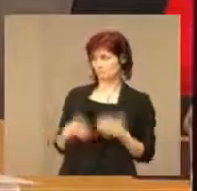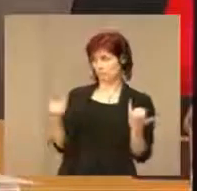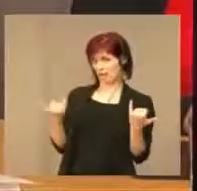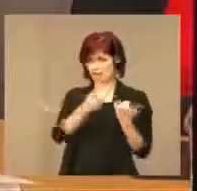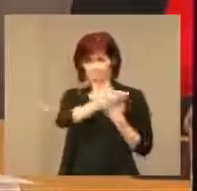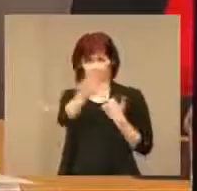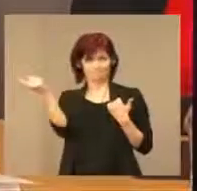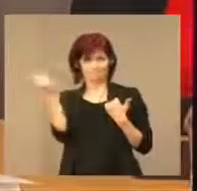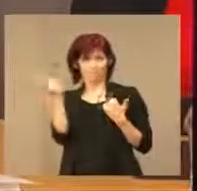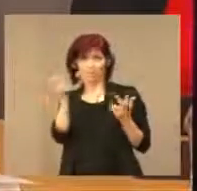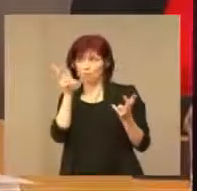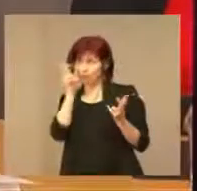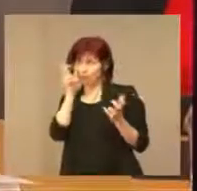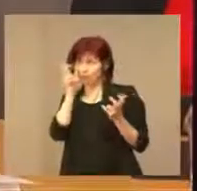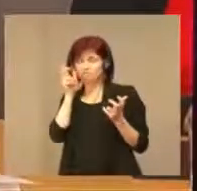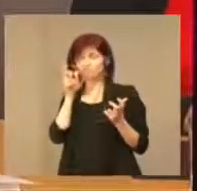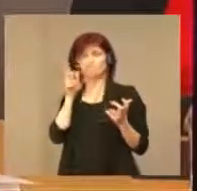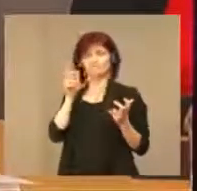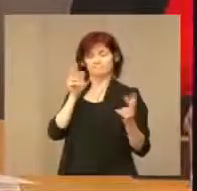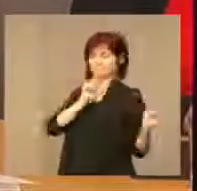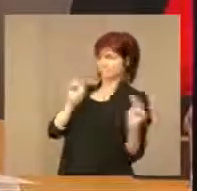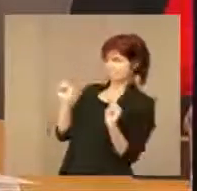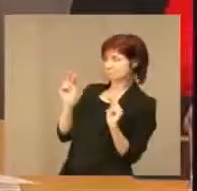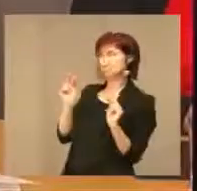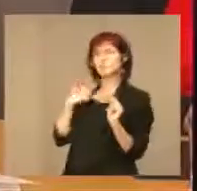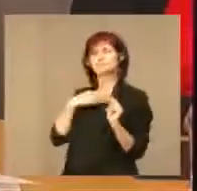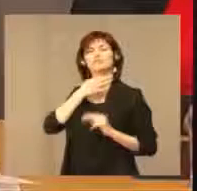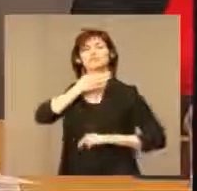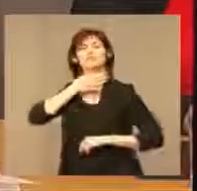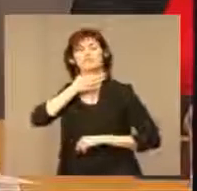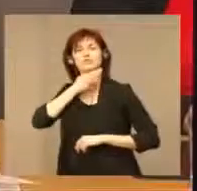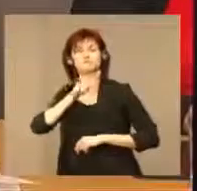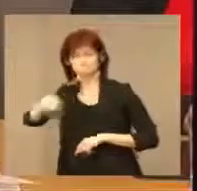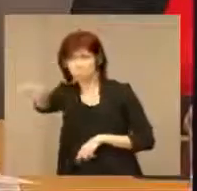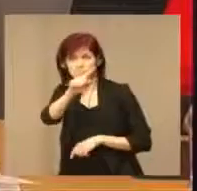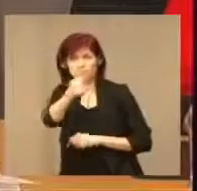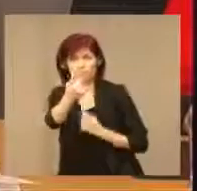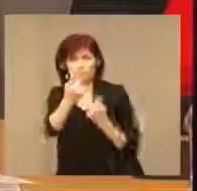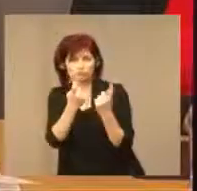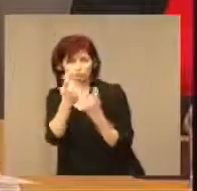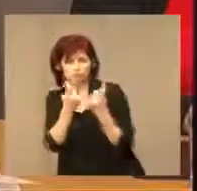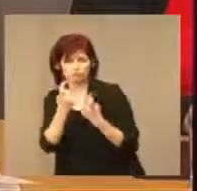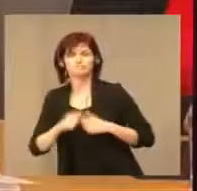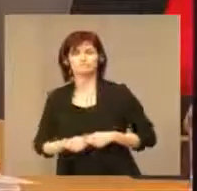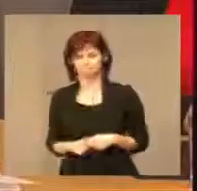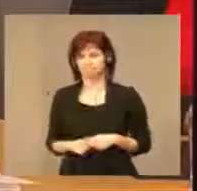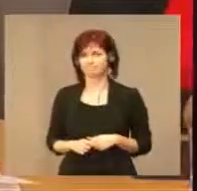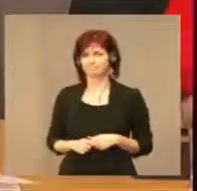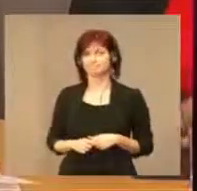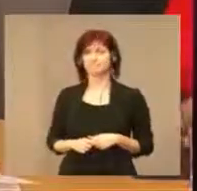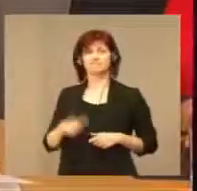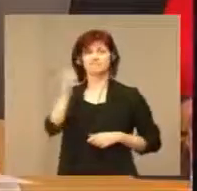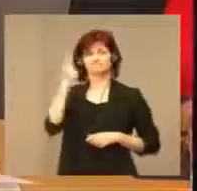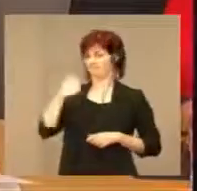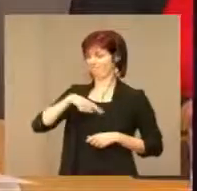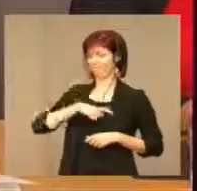as our audience, you have the opportunity to hear questions from, we have the opportunity to hear questions from you. And that's why our presentations, by the way, were so